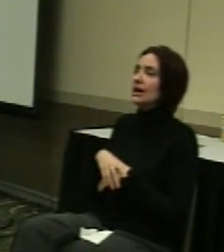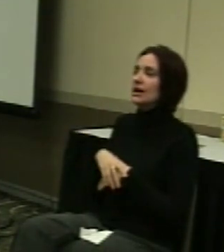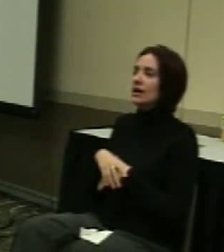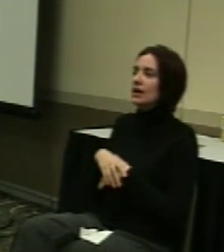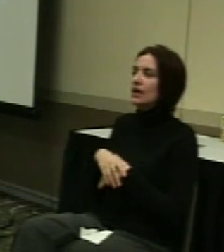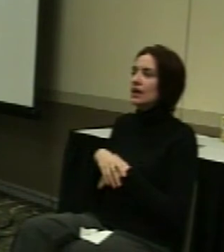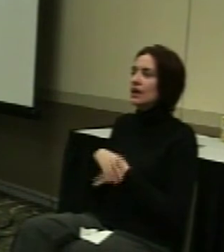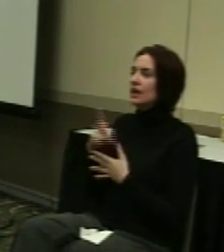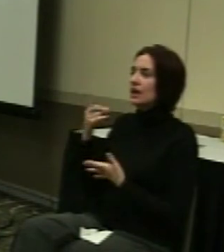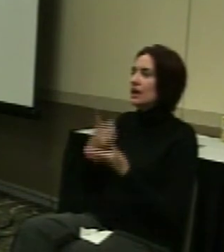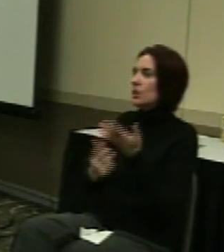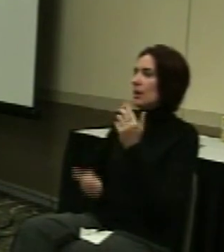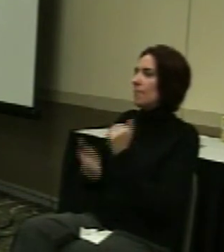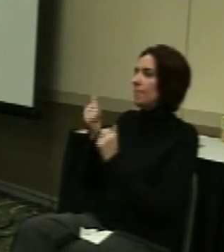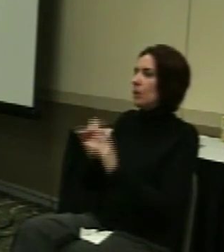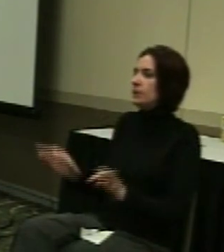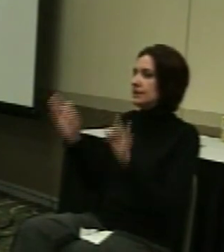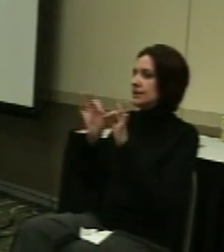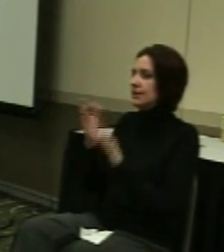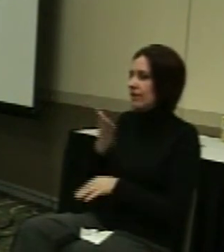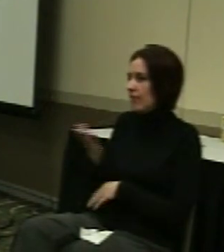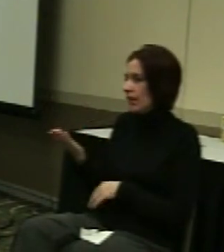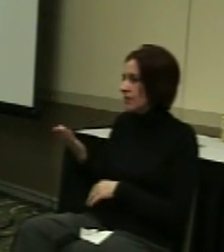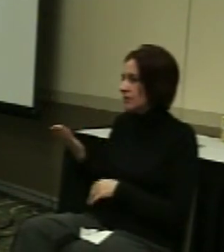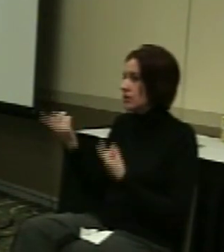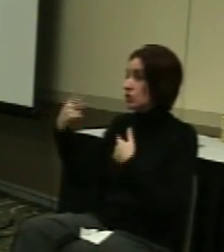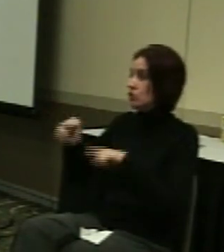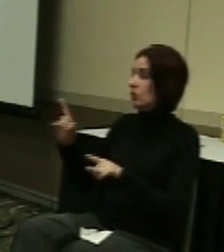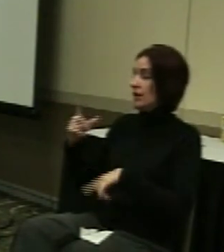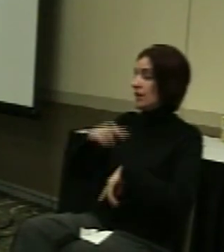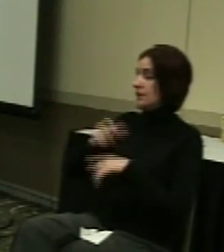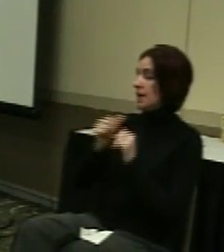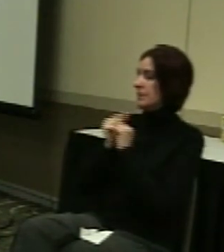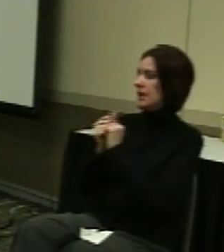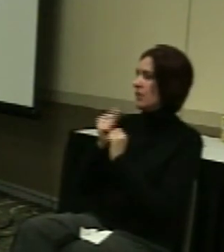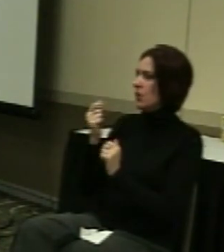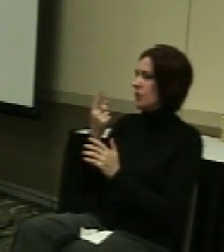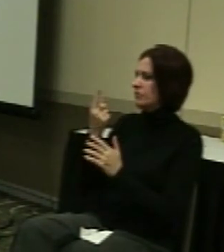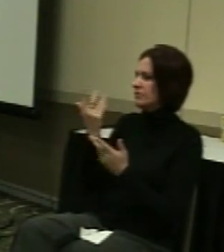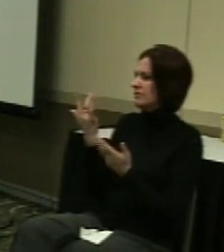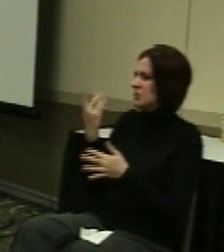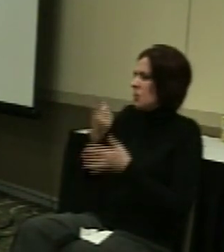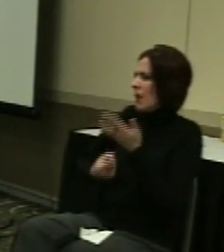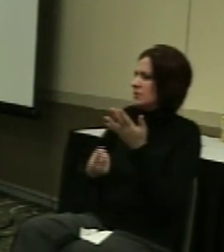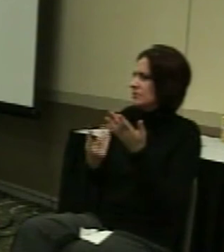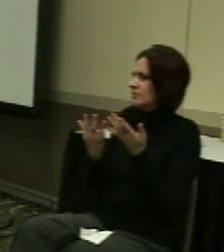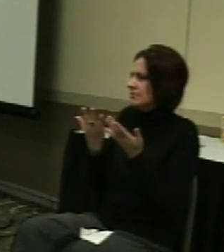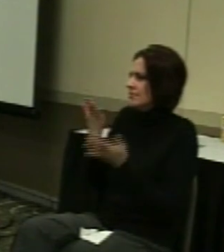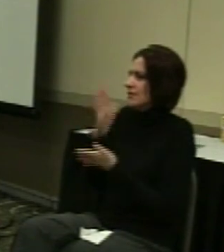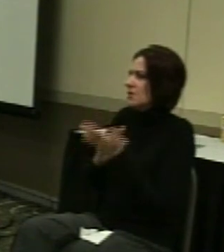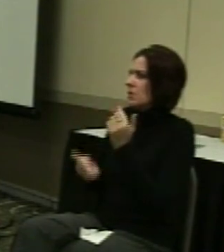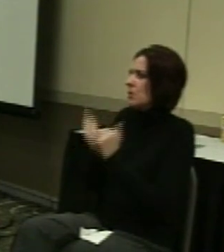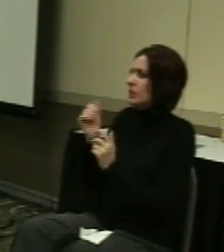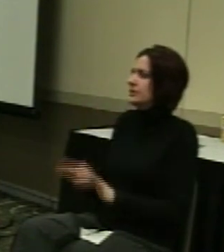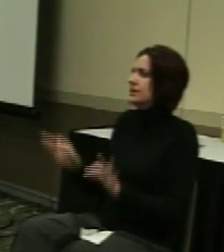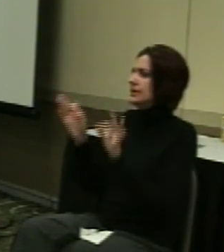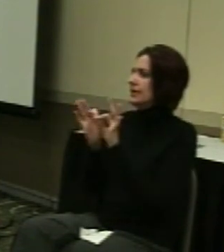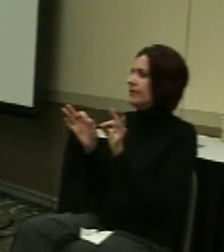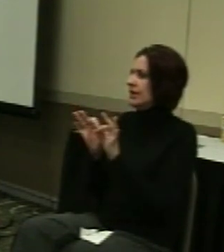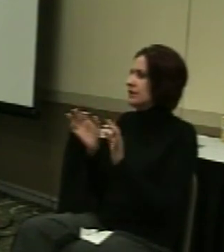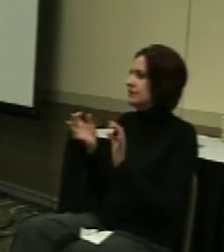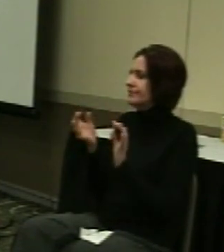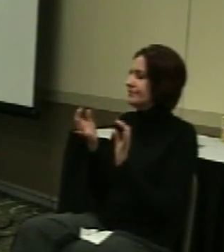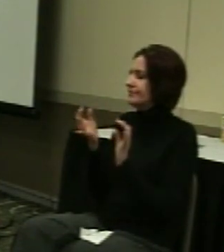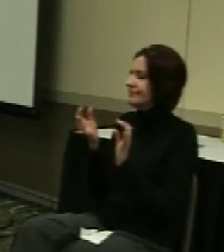What most significant thing, during our time together today, what are some of the most significant little pieces